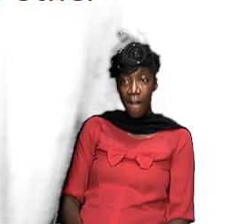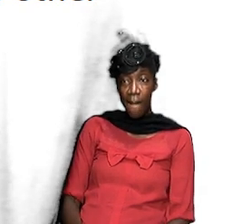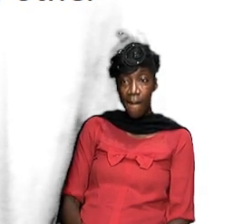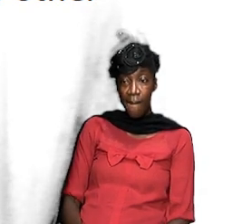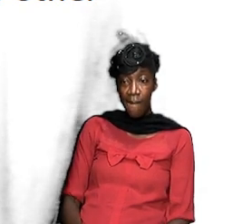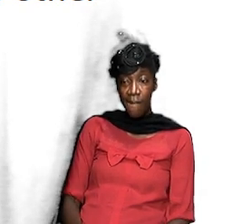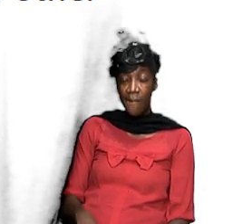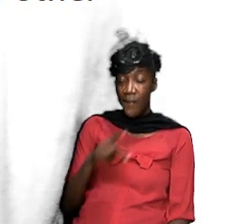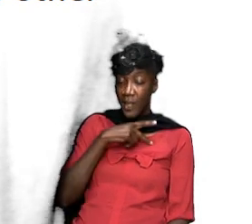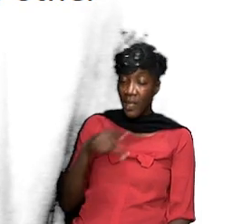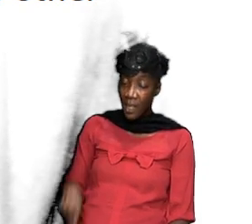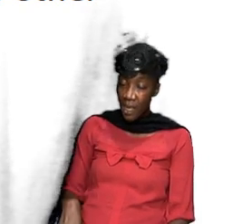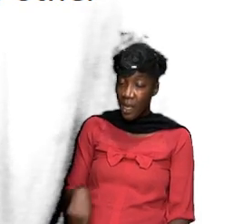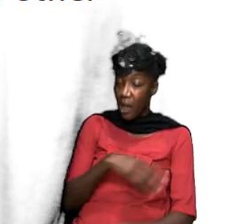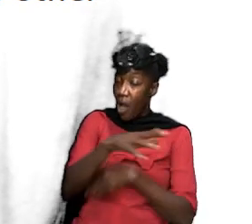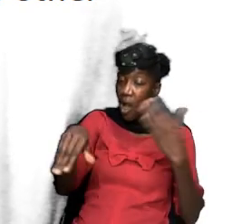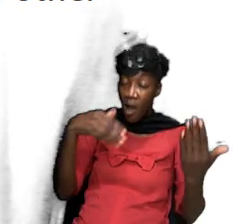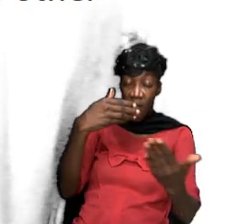King of all kings they